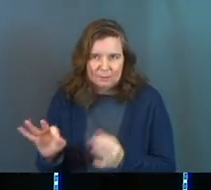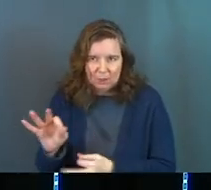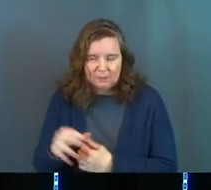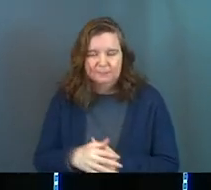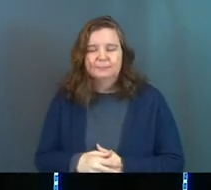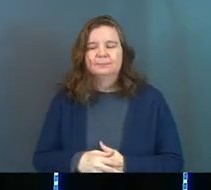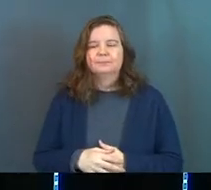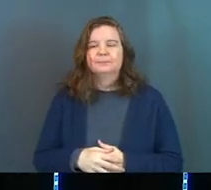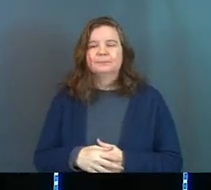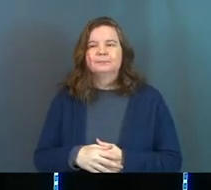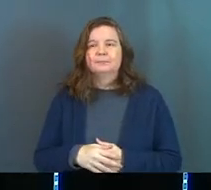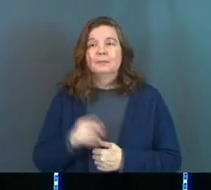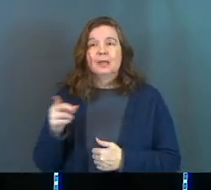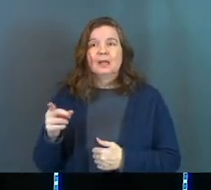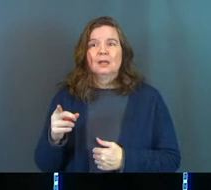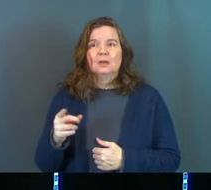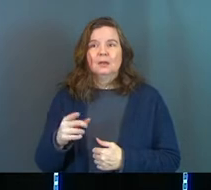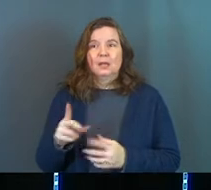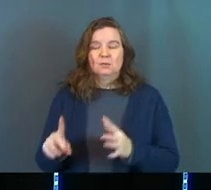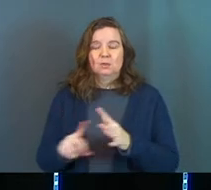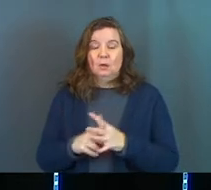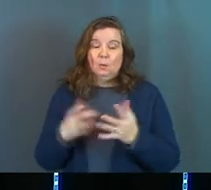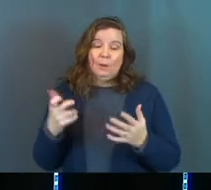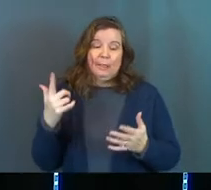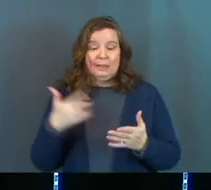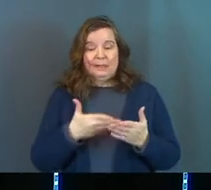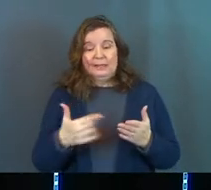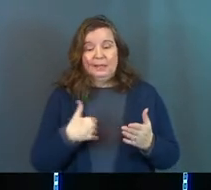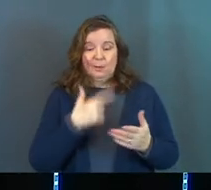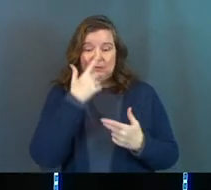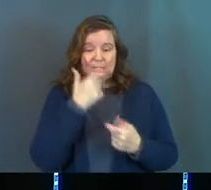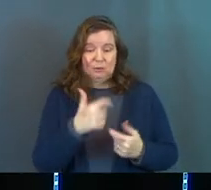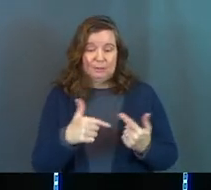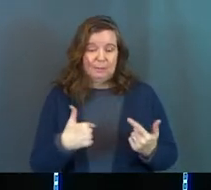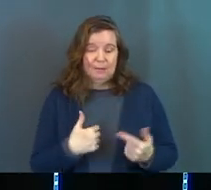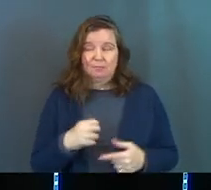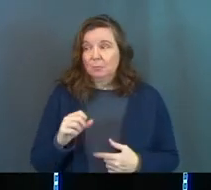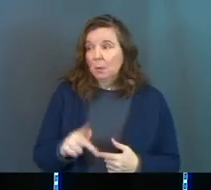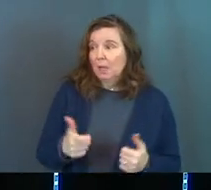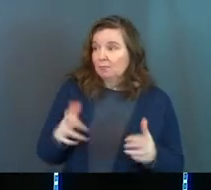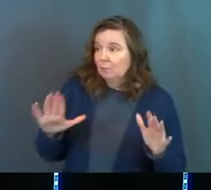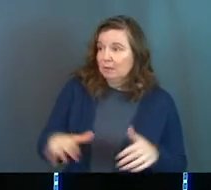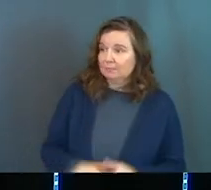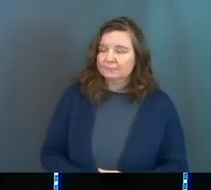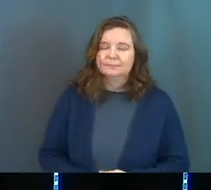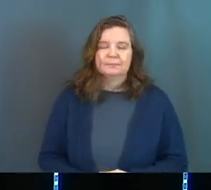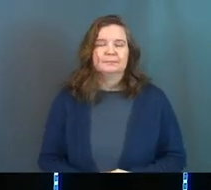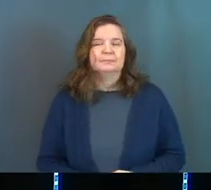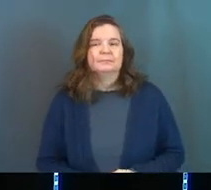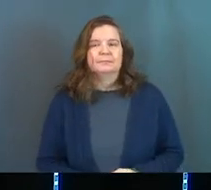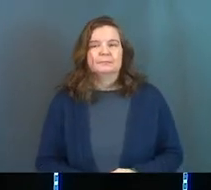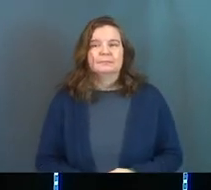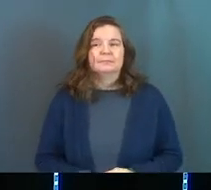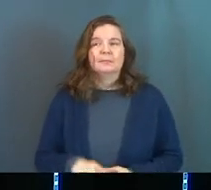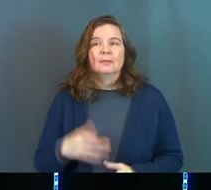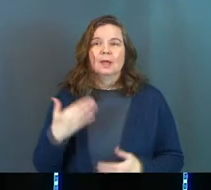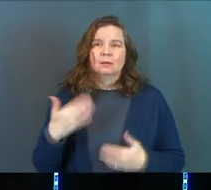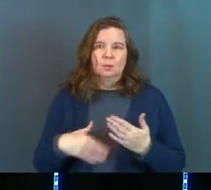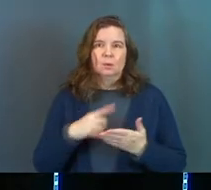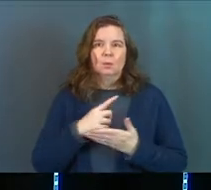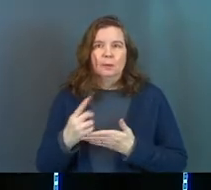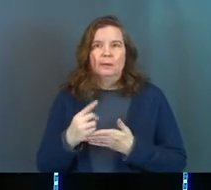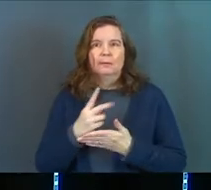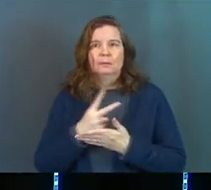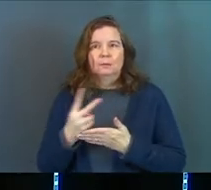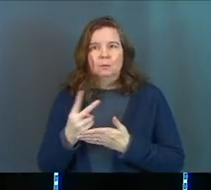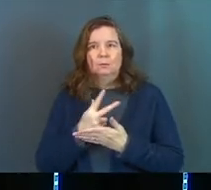Spirit. And he would just kind of show up and be like, well, this is the thing that was interesting to me. It's like, okay, great. And it went on week after